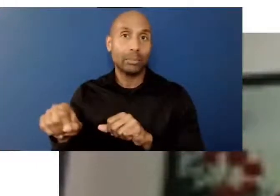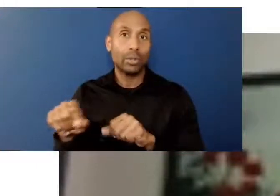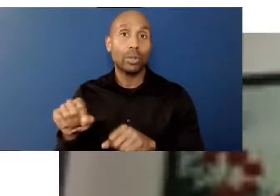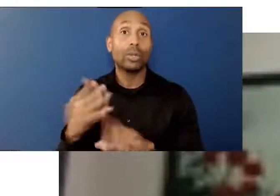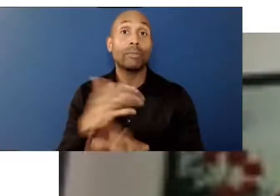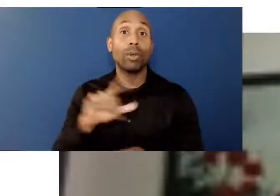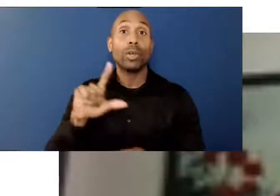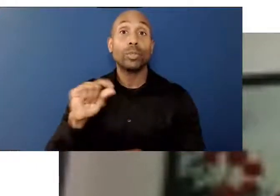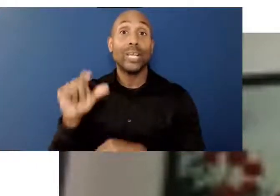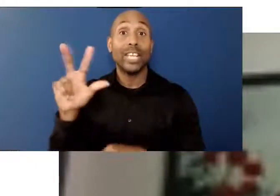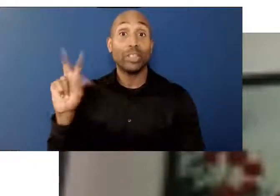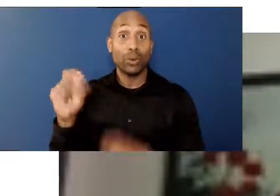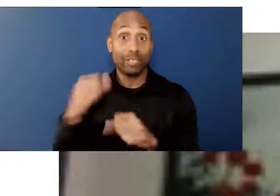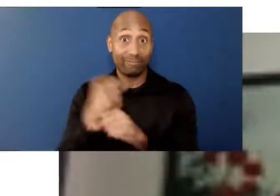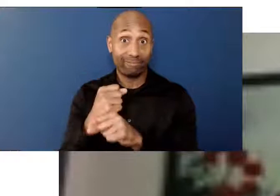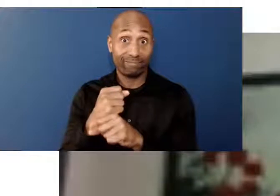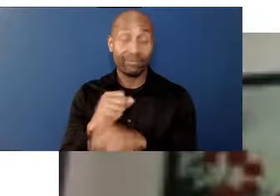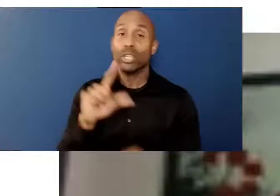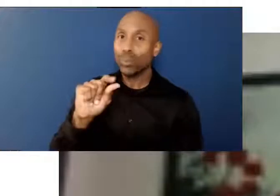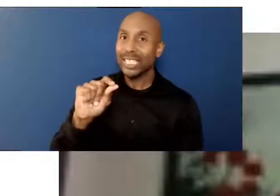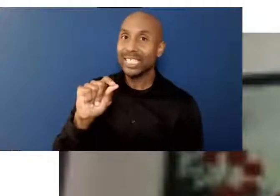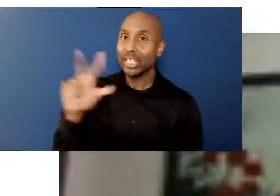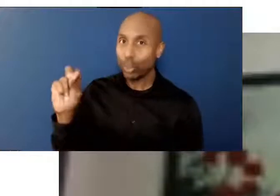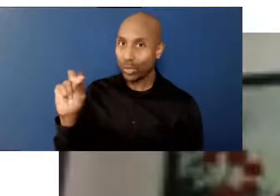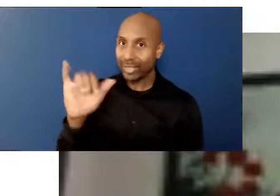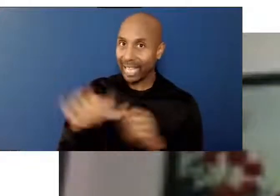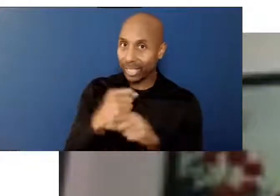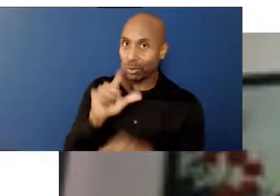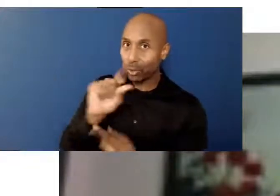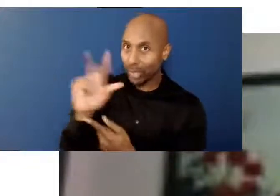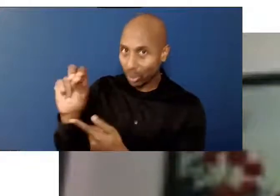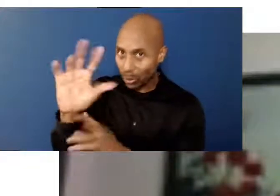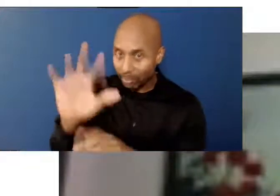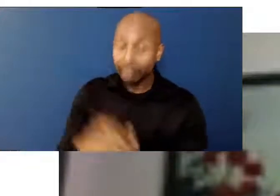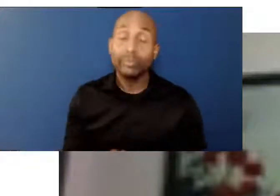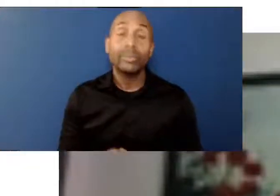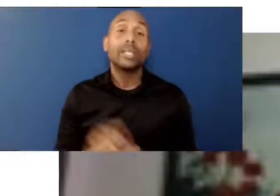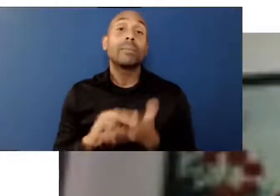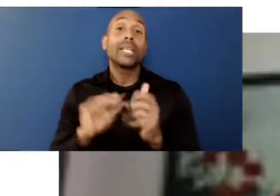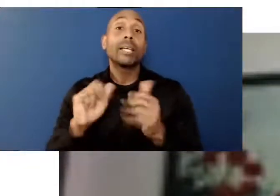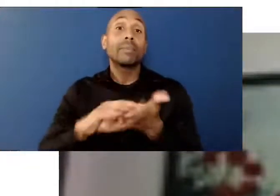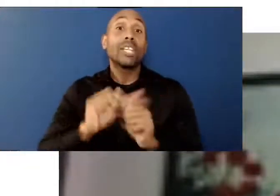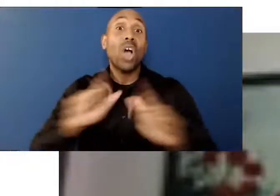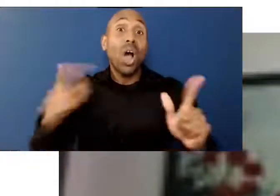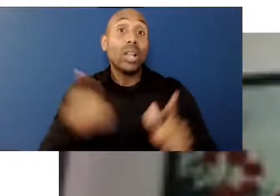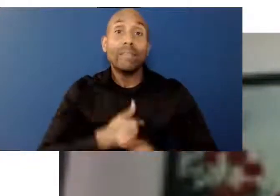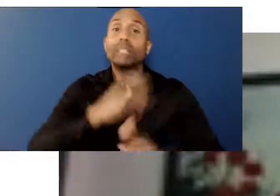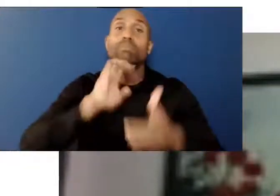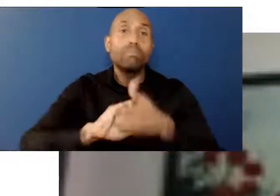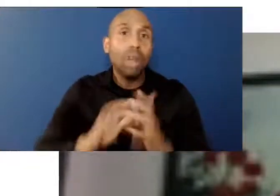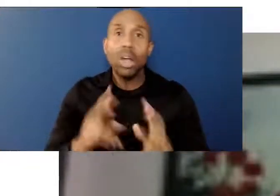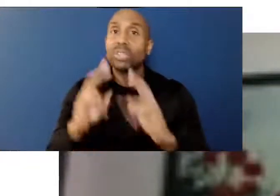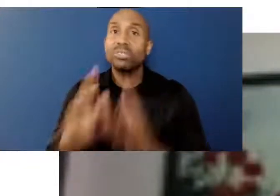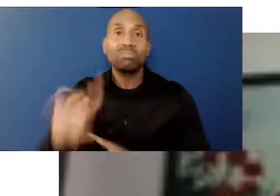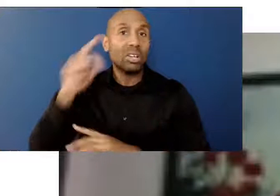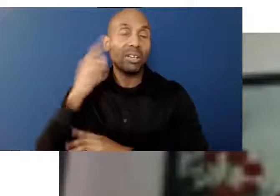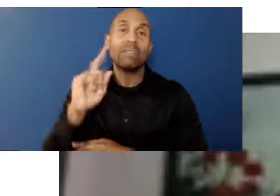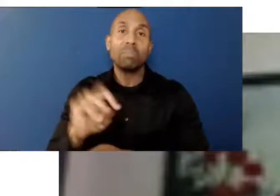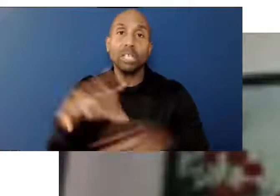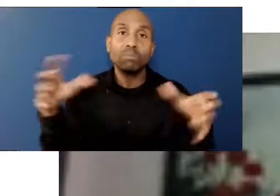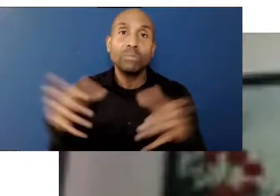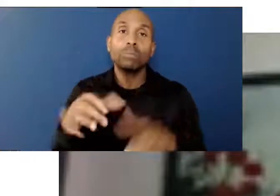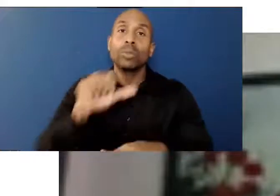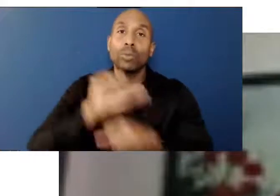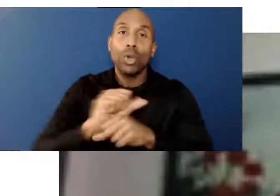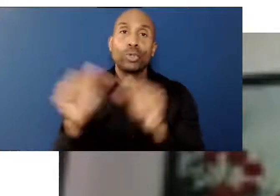us across government and our partners, including reachAbility. And it is a critical time for our work in accessibility.